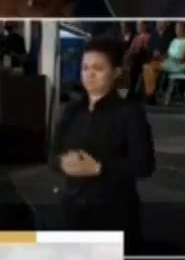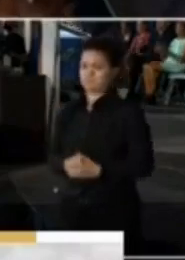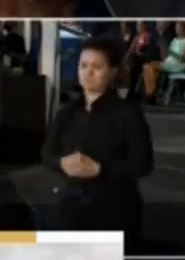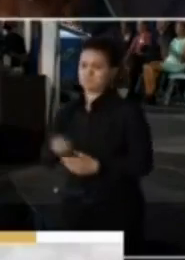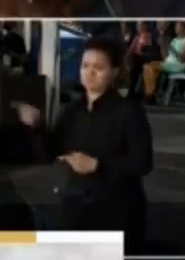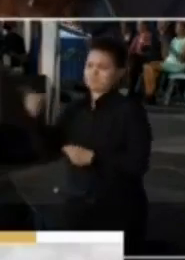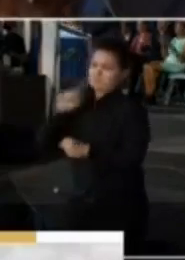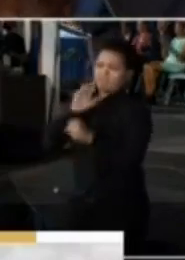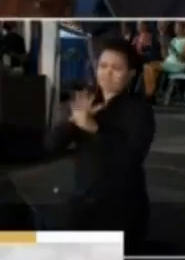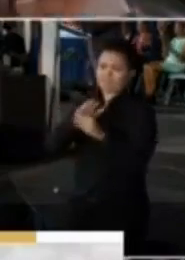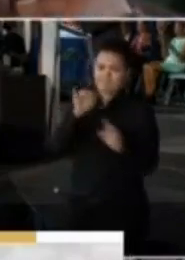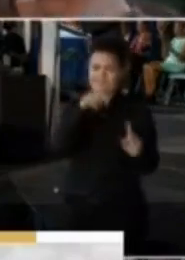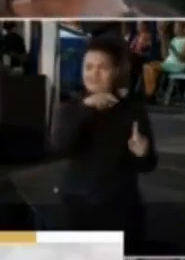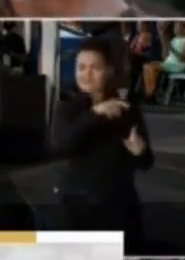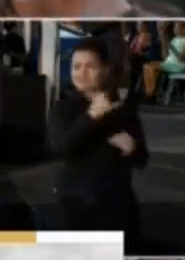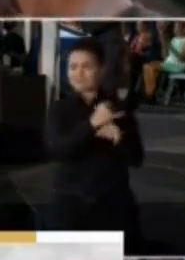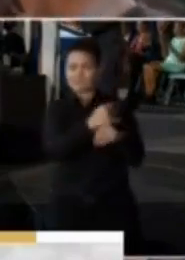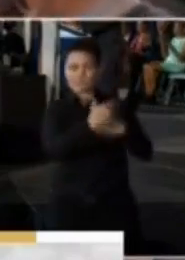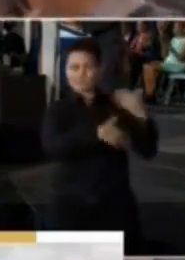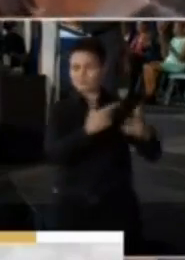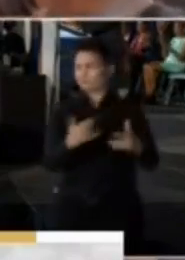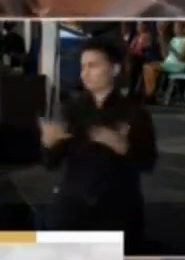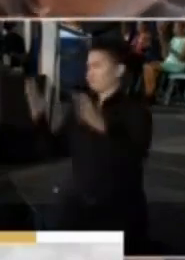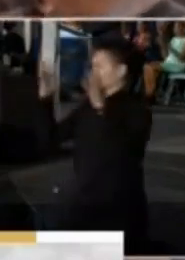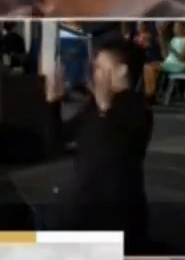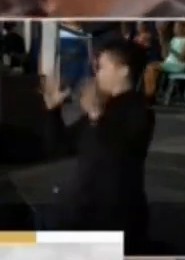for your leadership, Dr. Davidson.